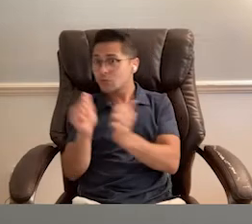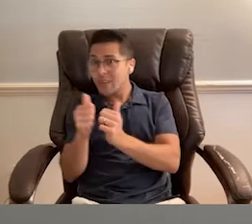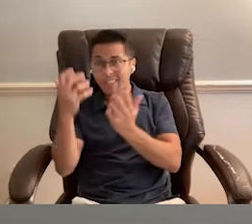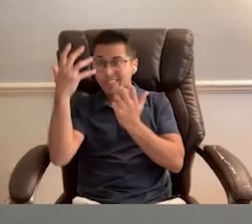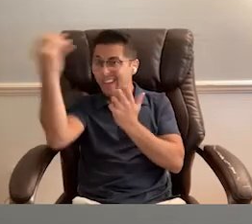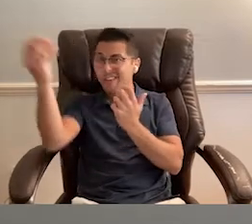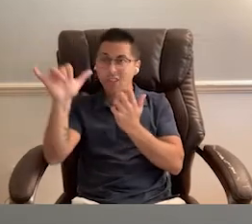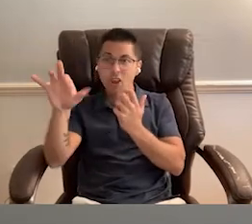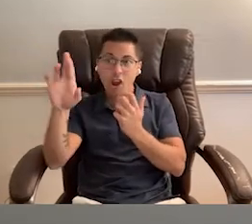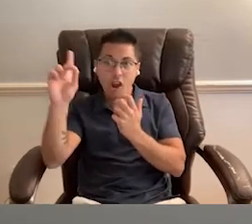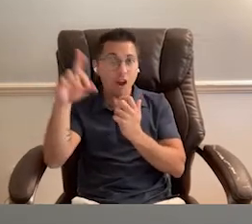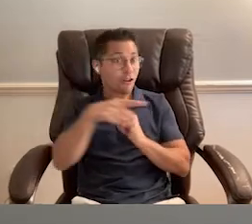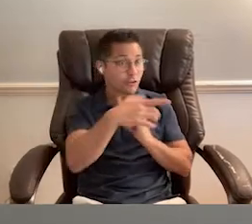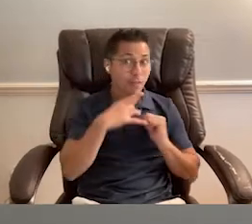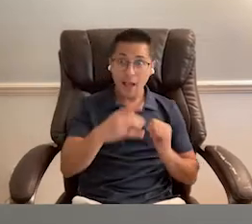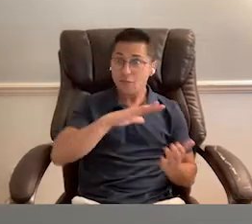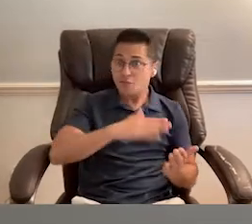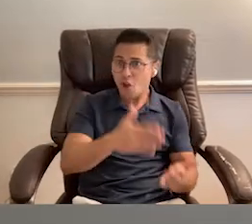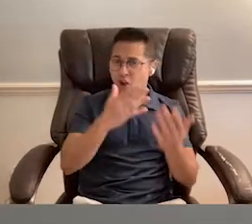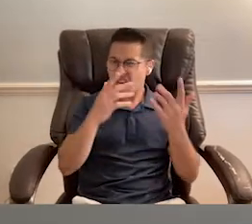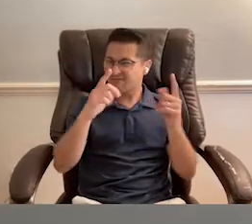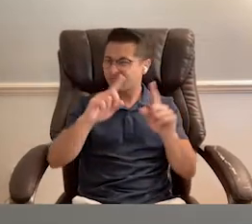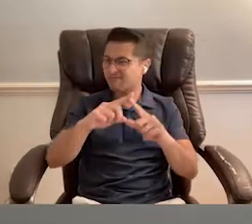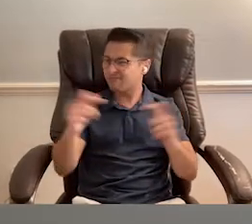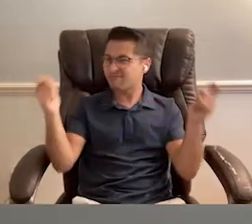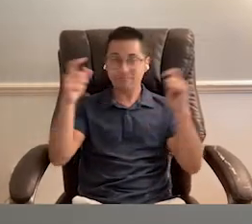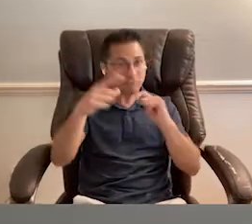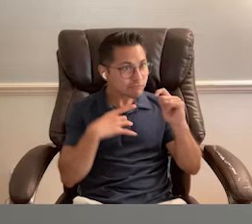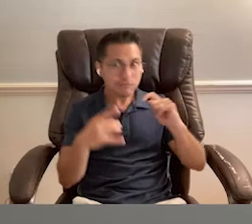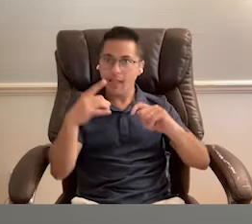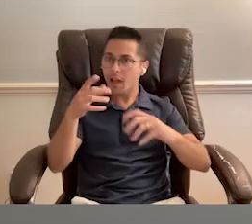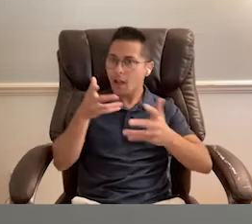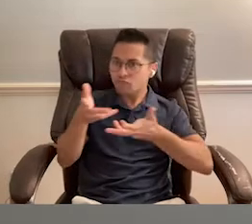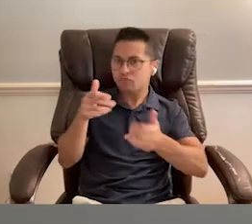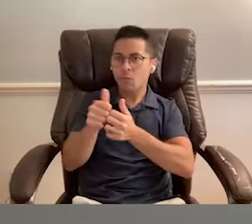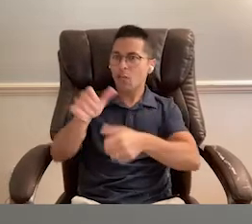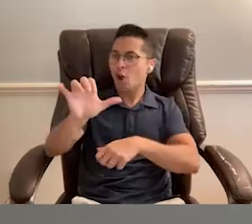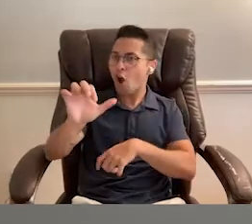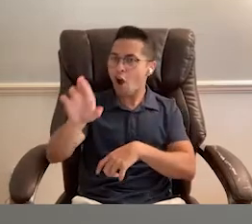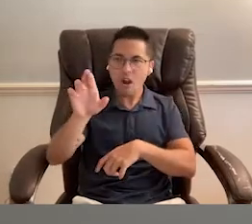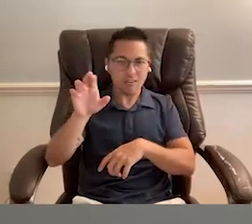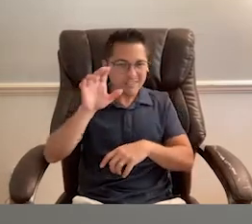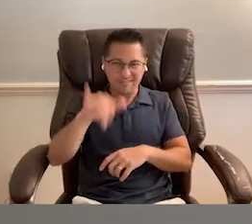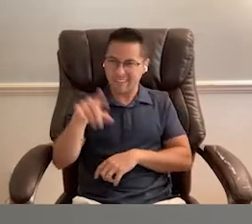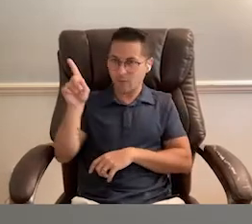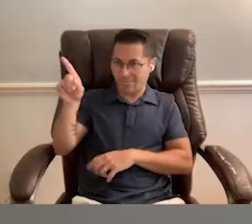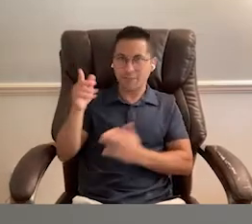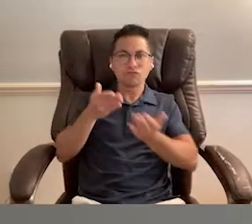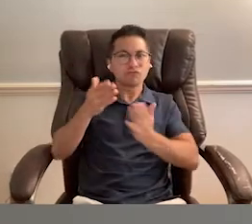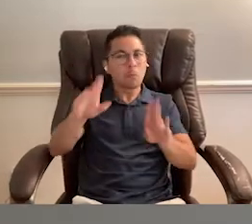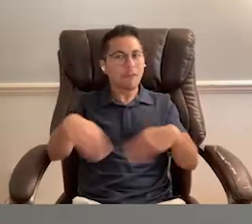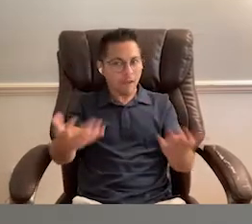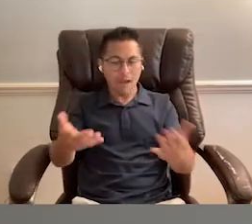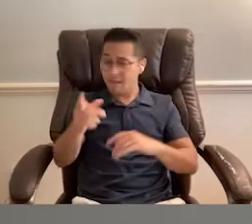to work in the yard? Do you like to cook? You know, all the different stuff. Do you like to work on cars? That's what this service provides,